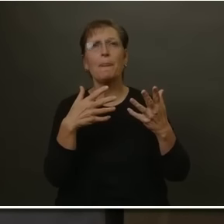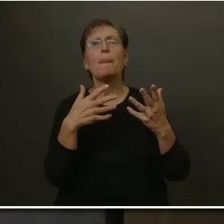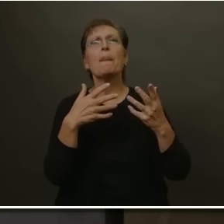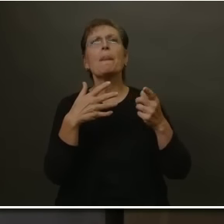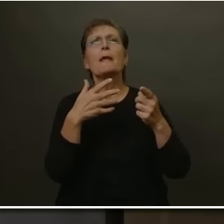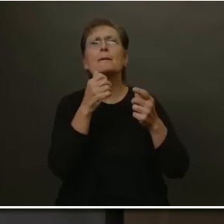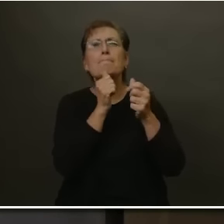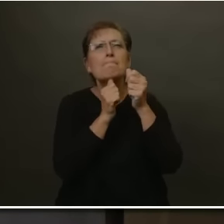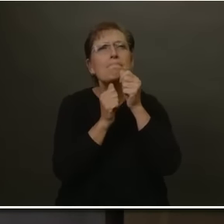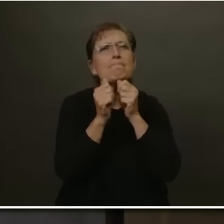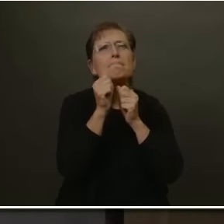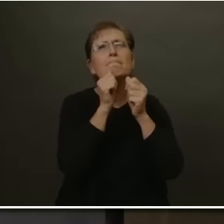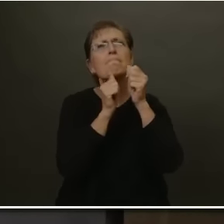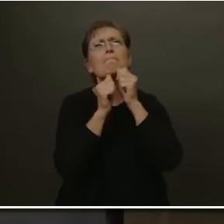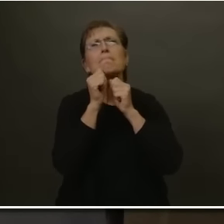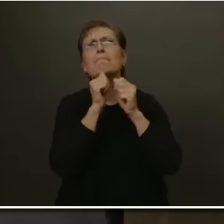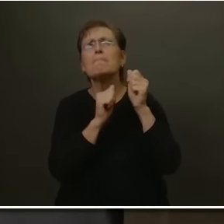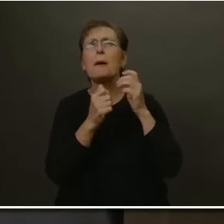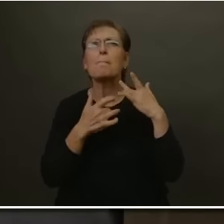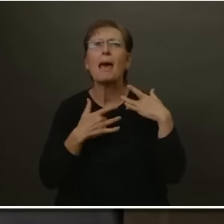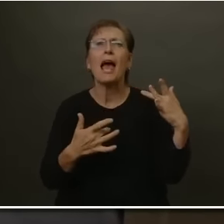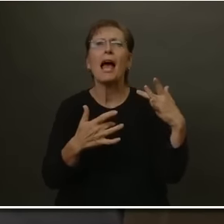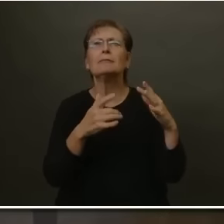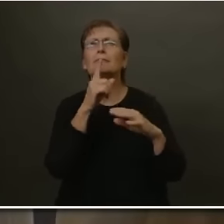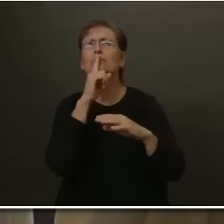persévérance et d'orgueil.